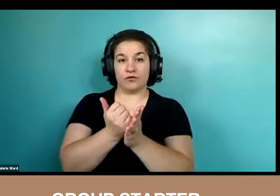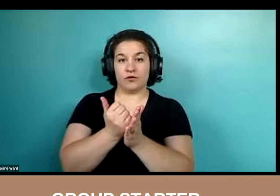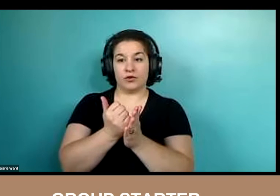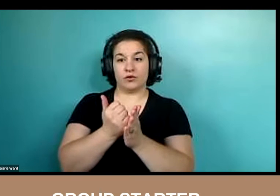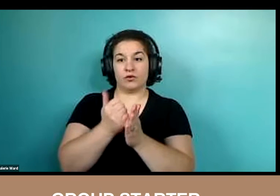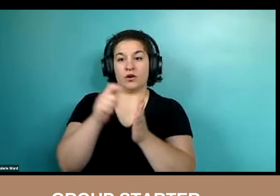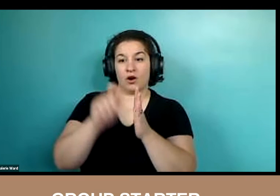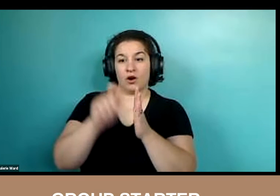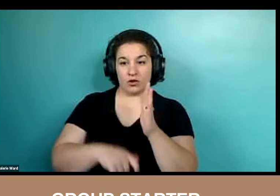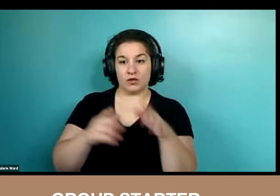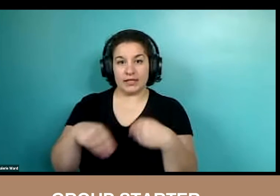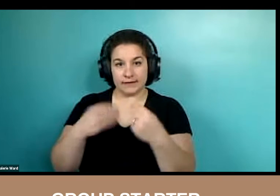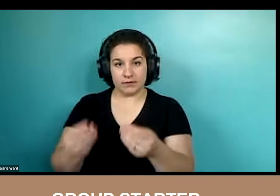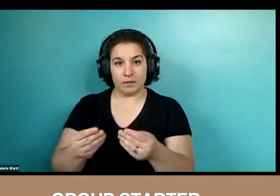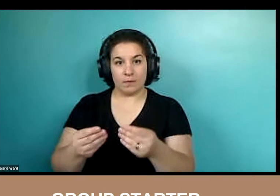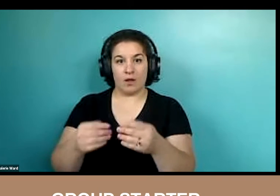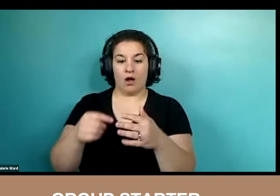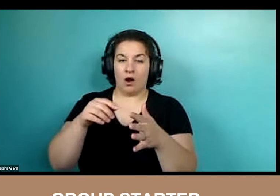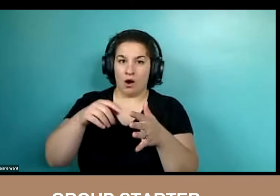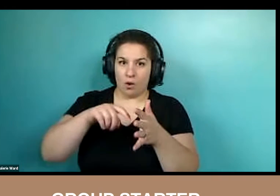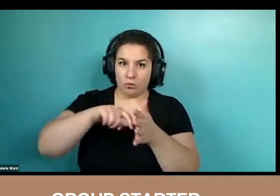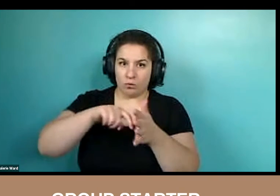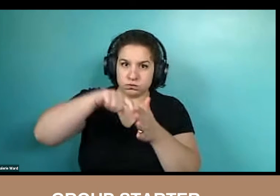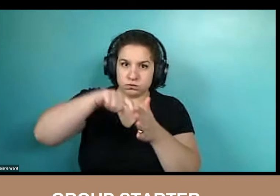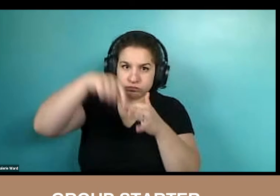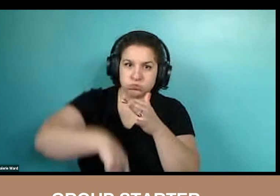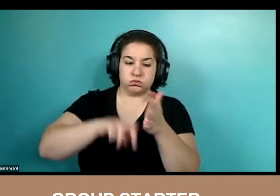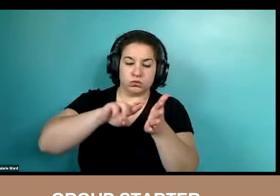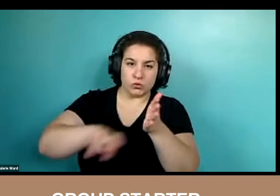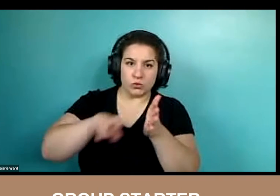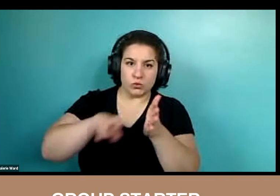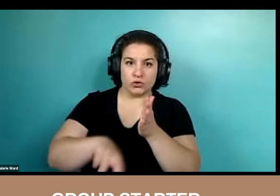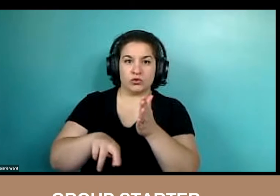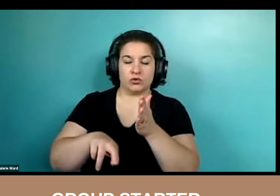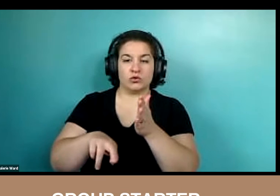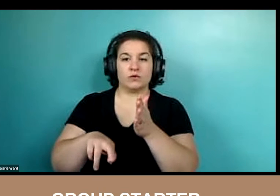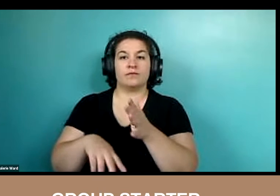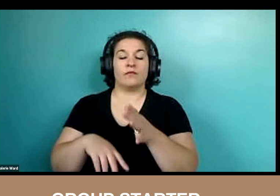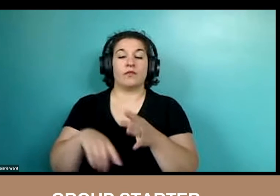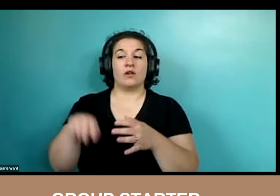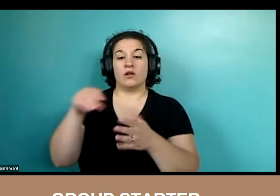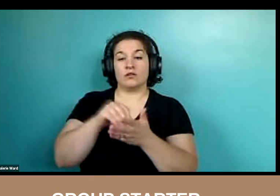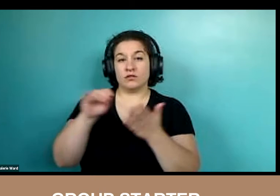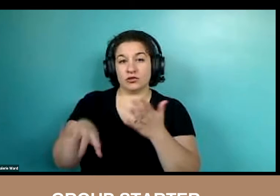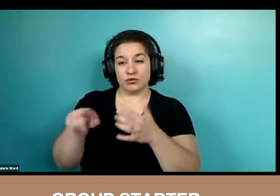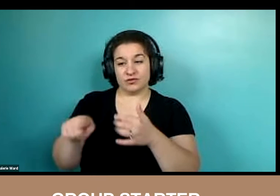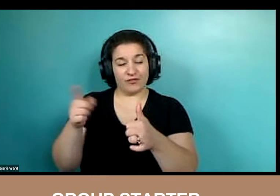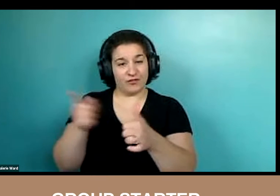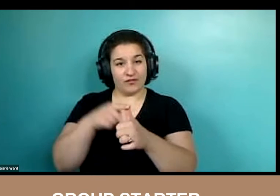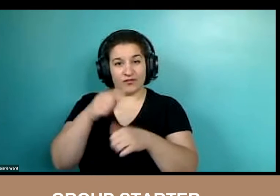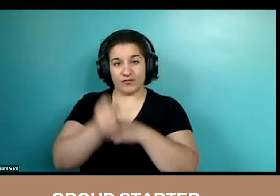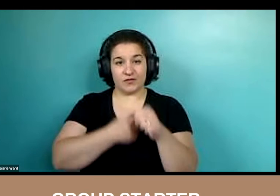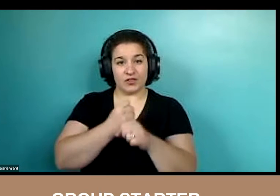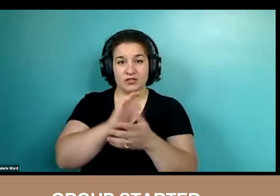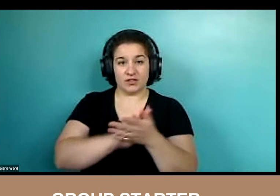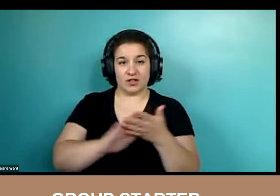research and what really goes into that scholarly conversation. Being that they're first-year college students, we're going to really introduce this